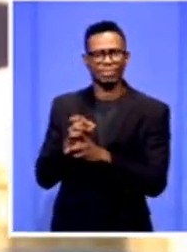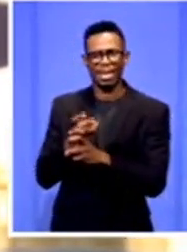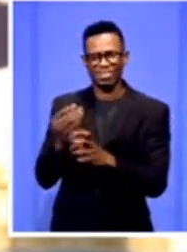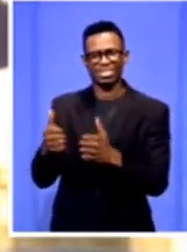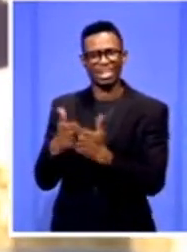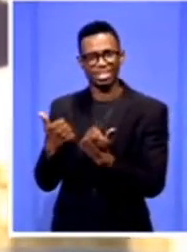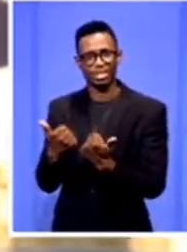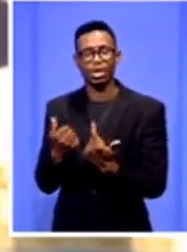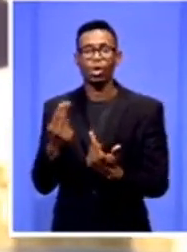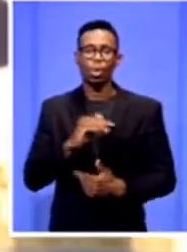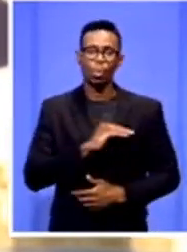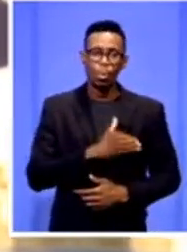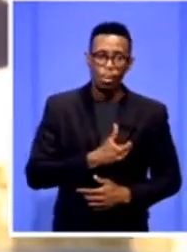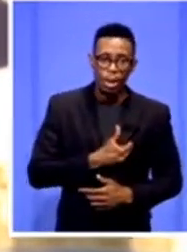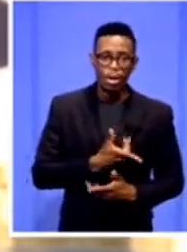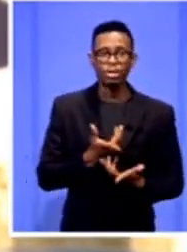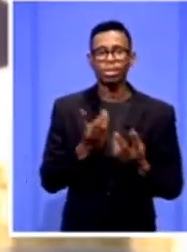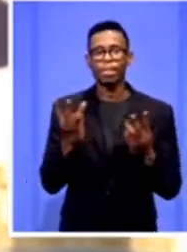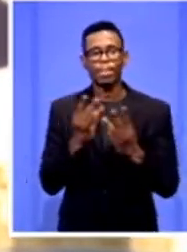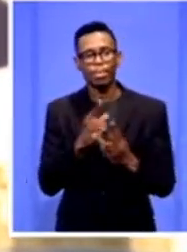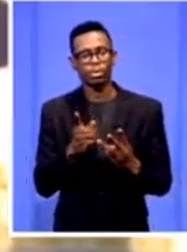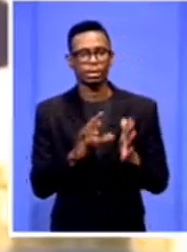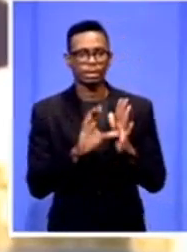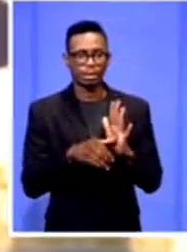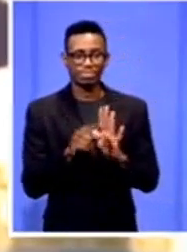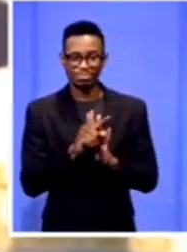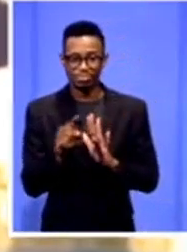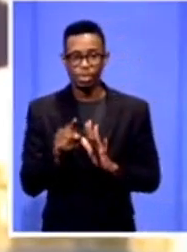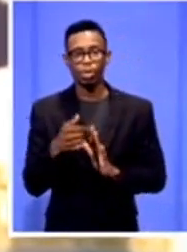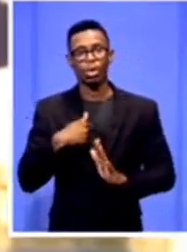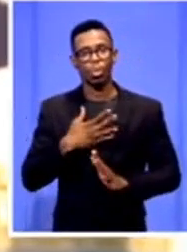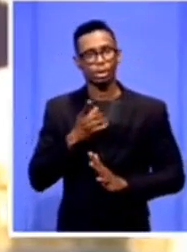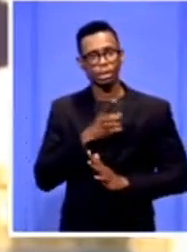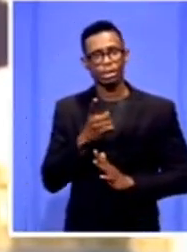disabilities. We want to see them thriving and successful.